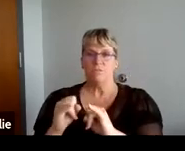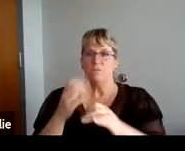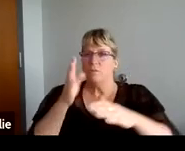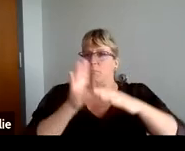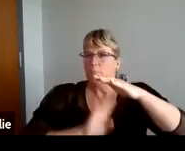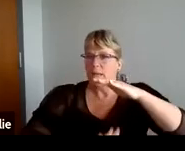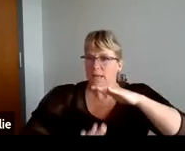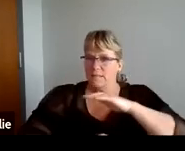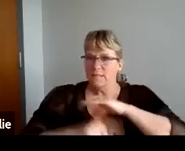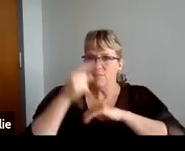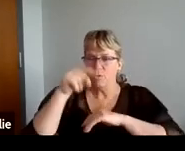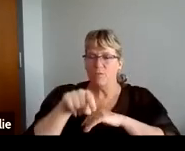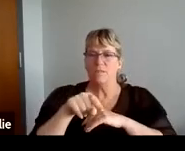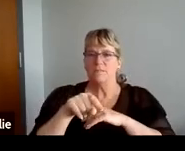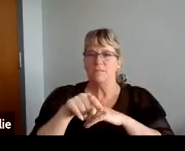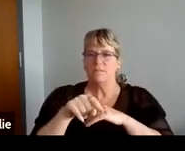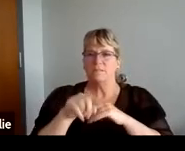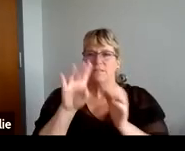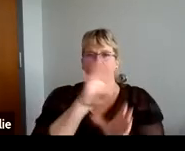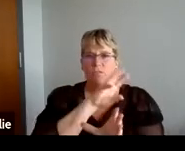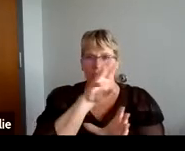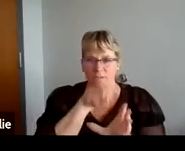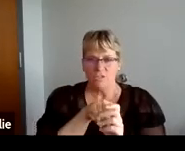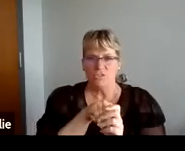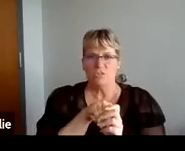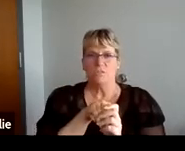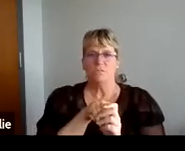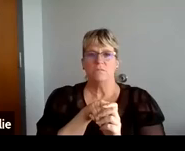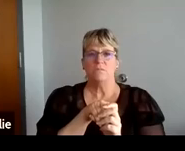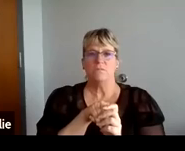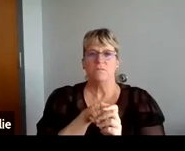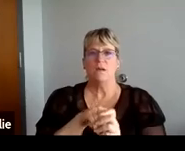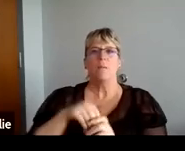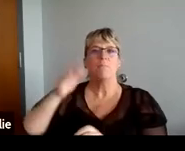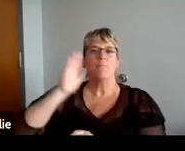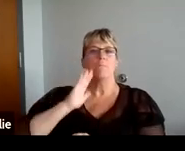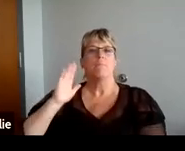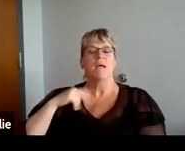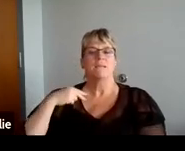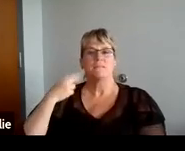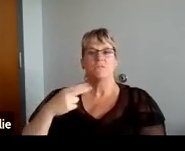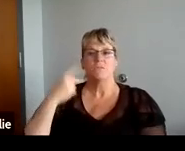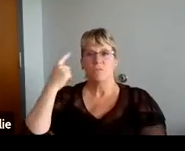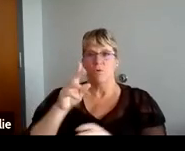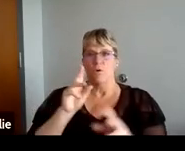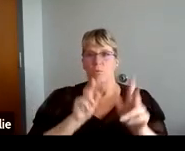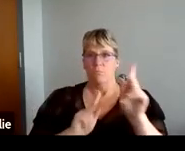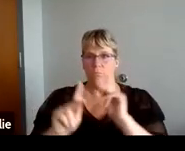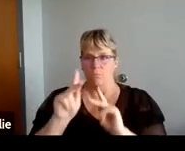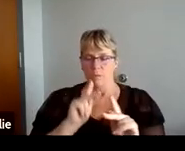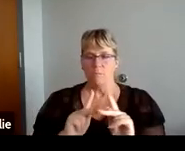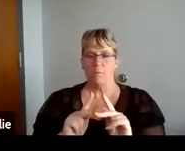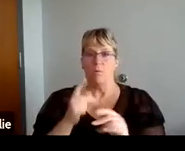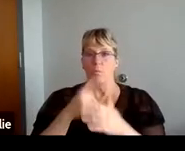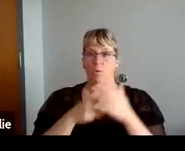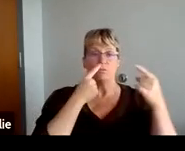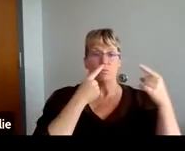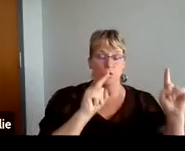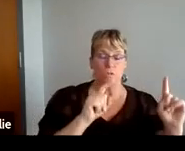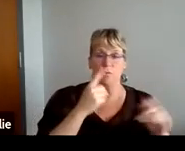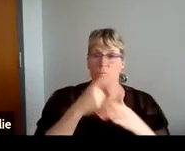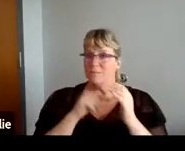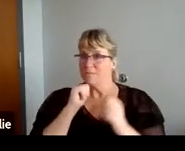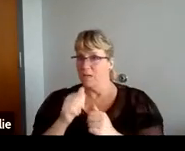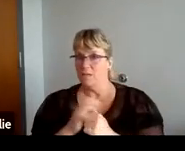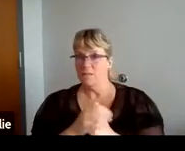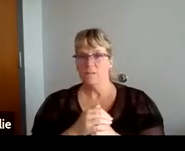for this particular intervention. We have to look at past history for our patients and what has worked or not worked.